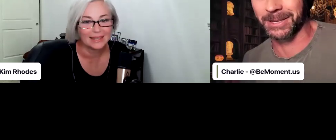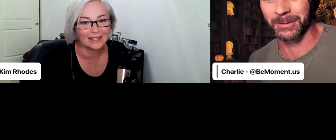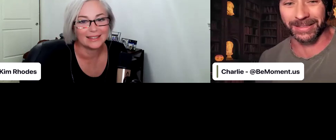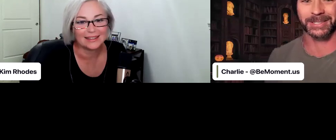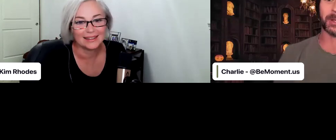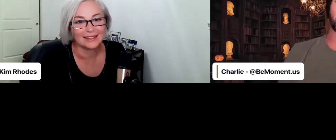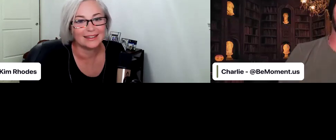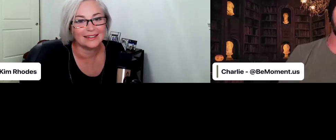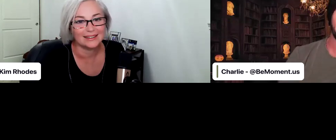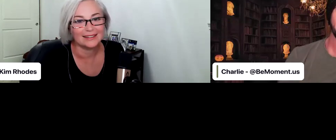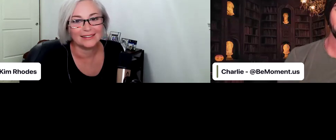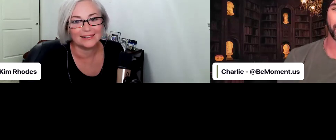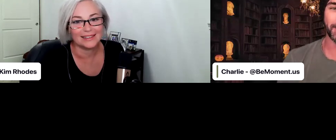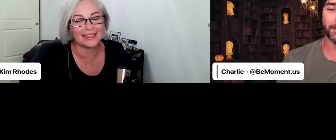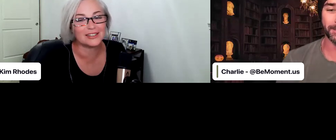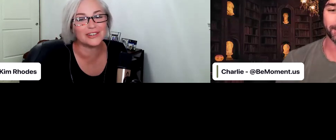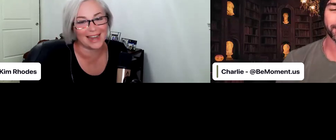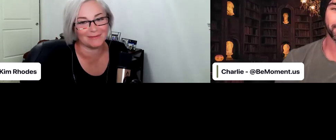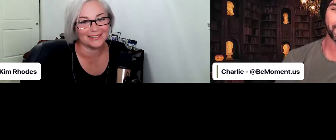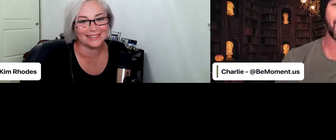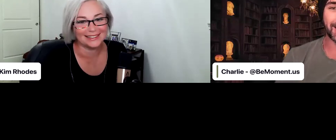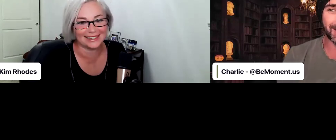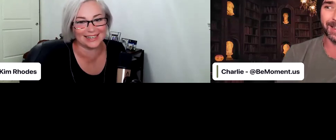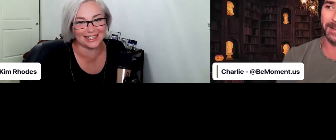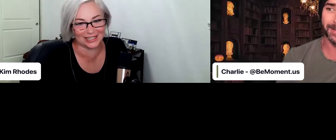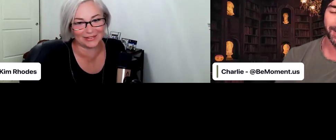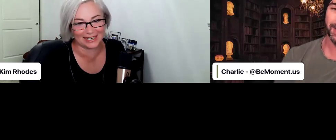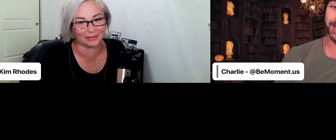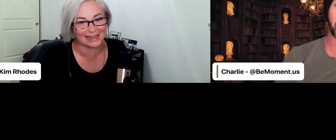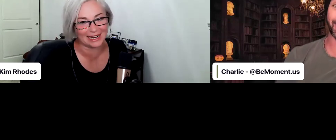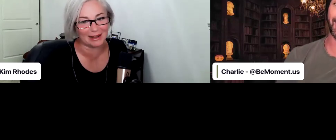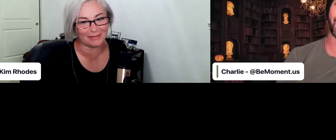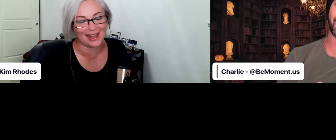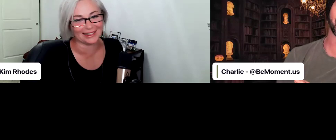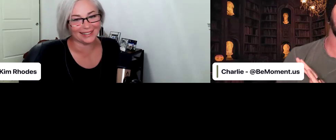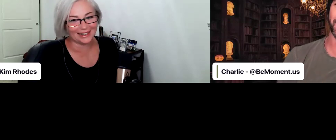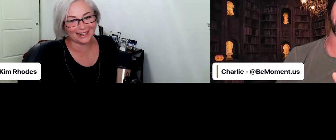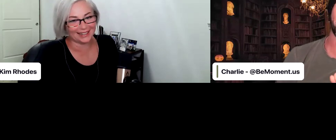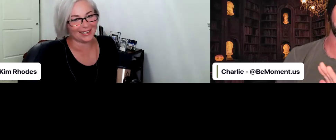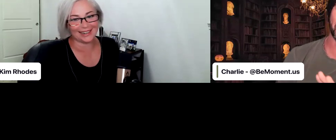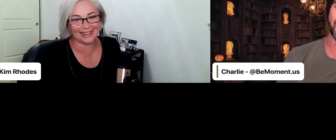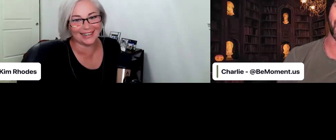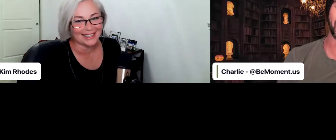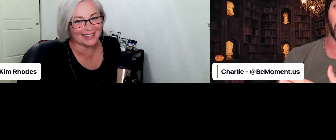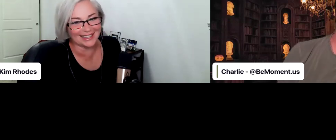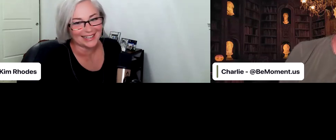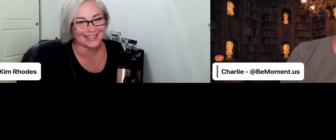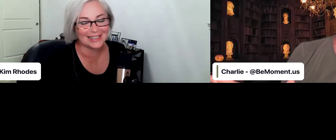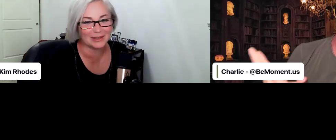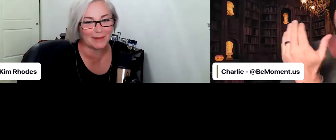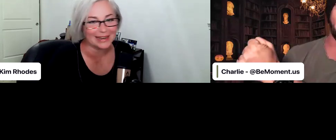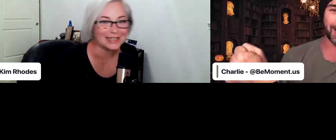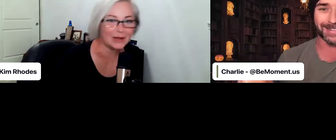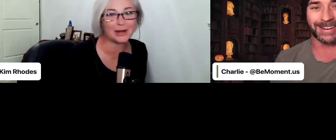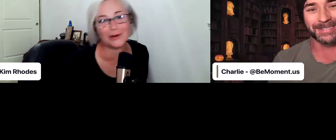afterlife that this is what you do. Yeah, that's your jam. Yeah, it's ringing a bell. It's this one thing, so give me that. And I think I